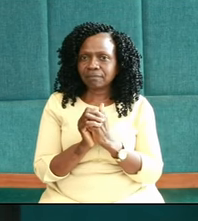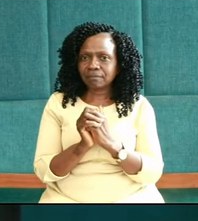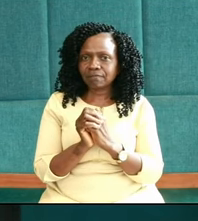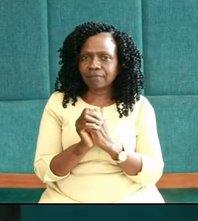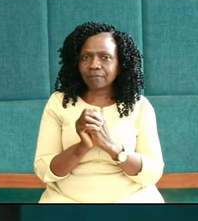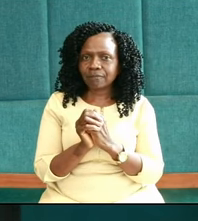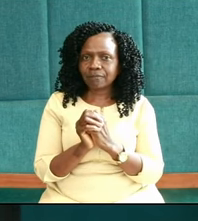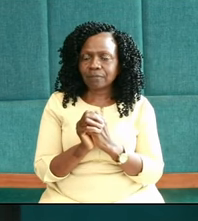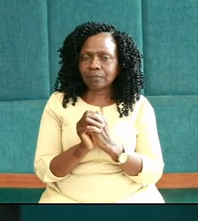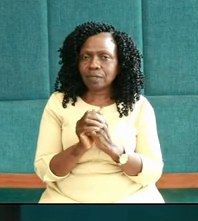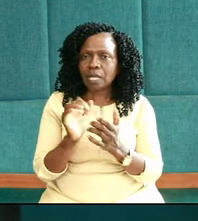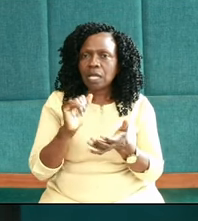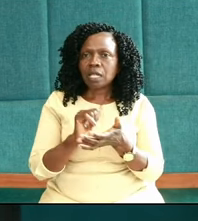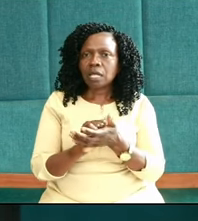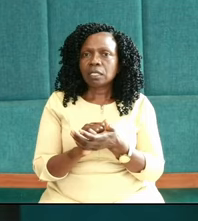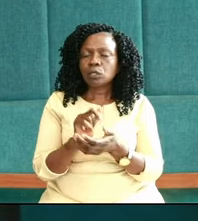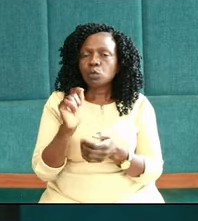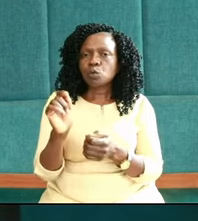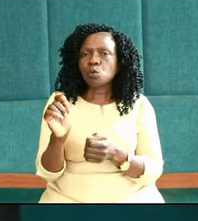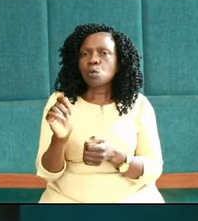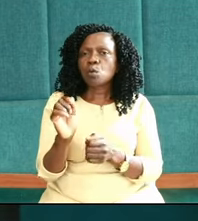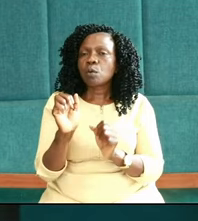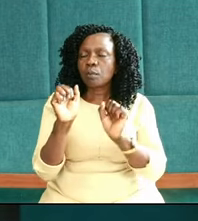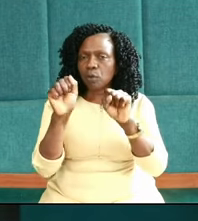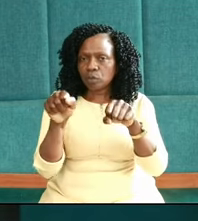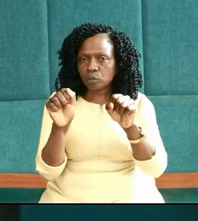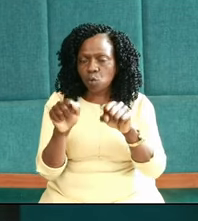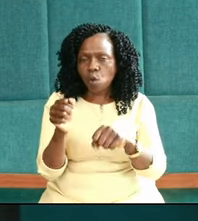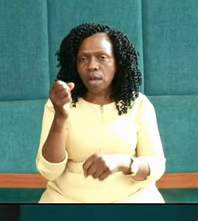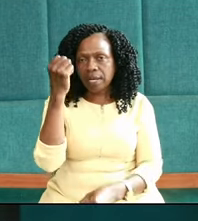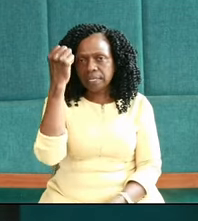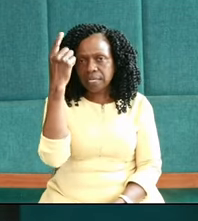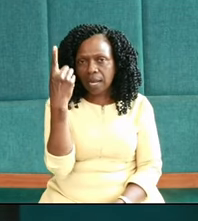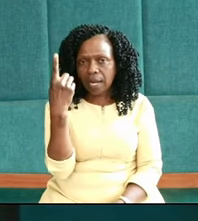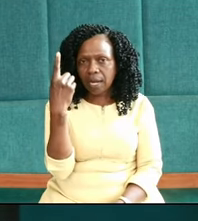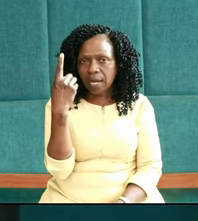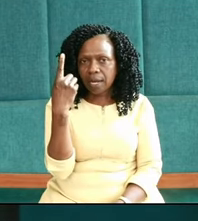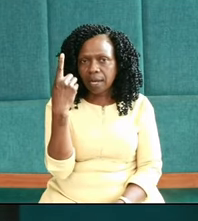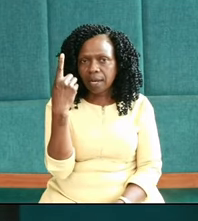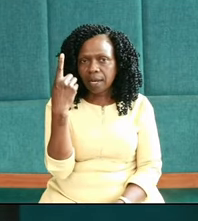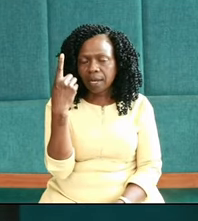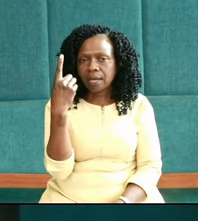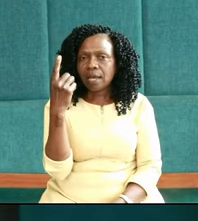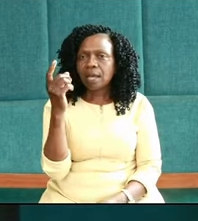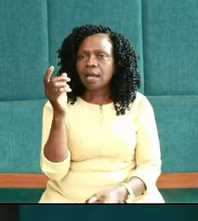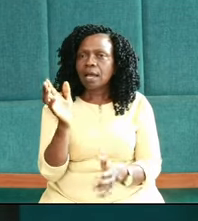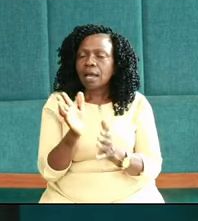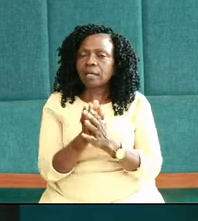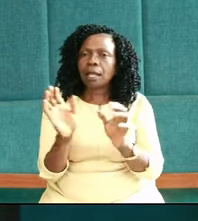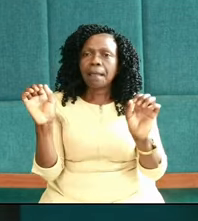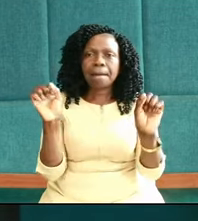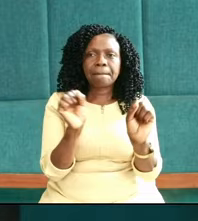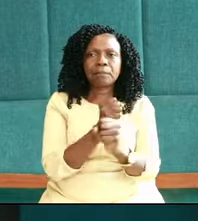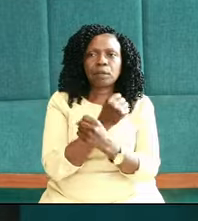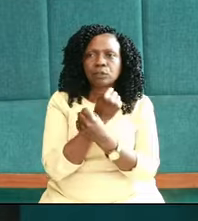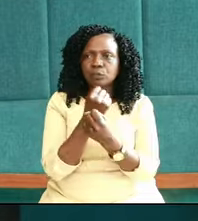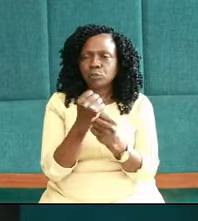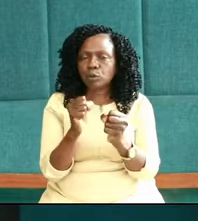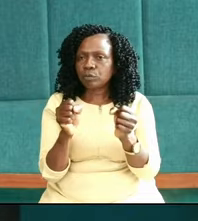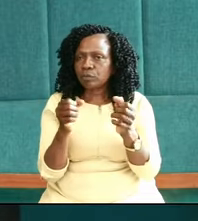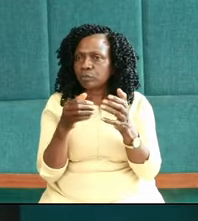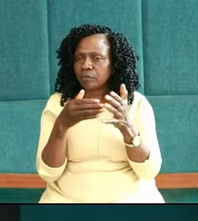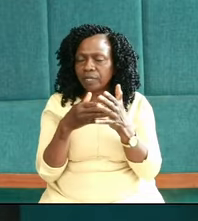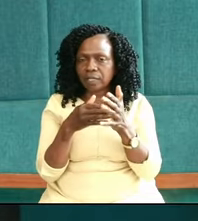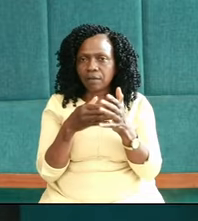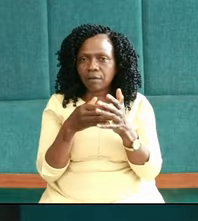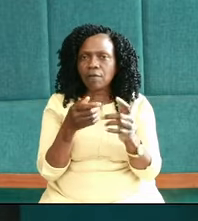that you can be able to understand. And you cannot be prevented from